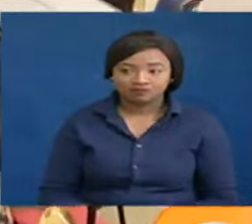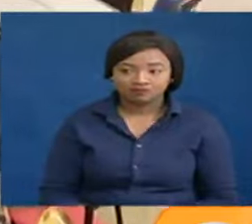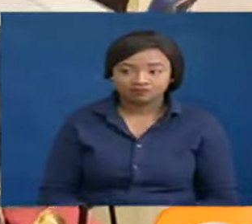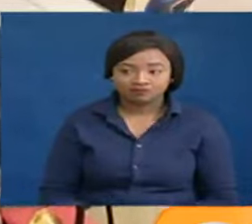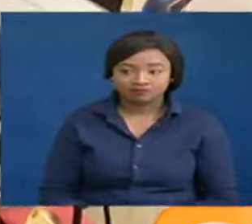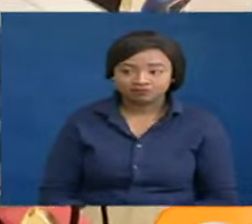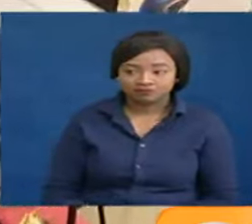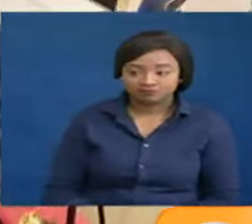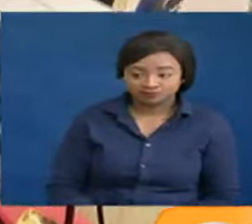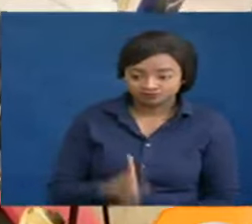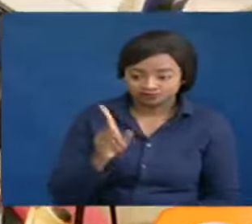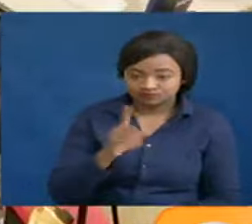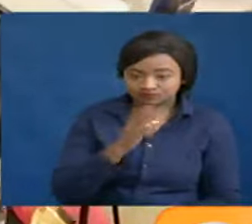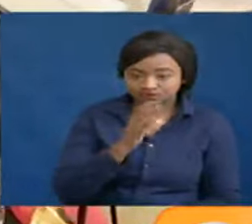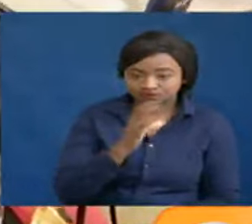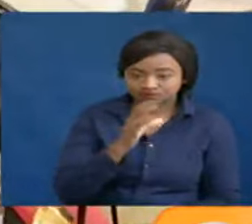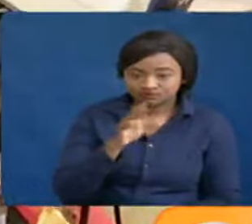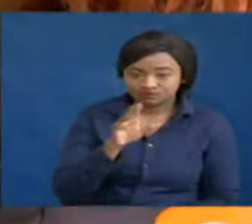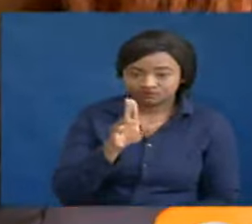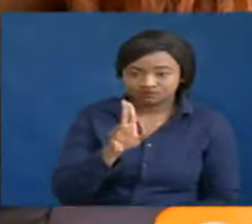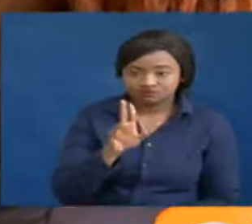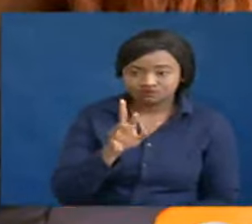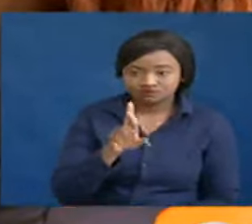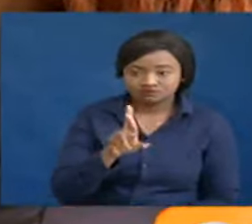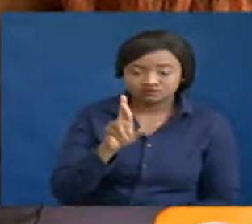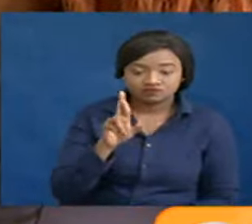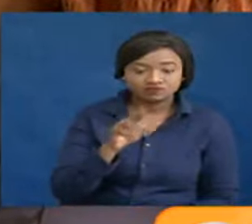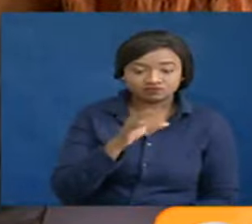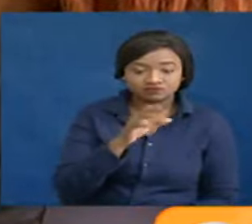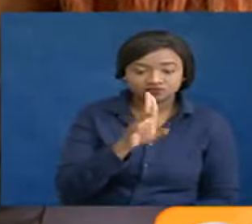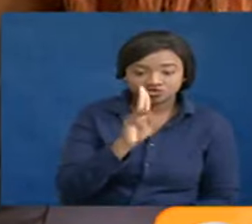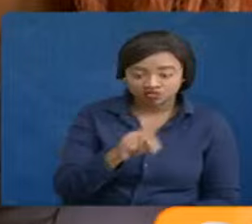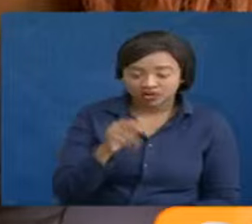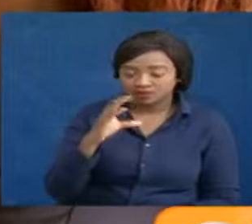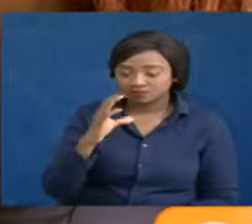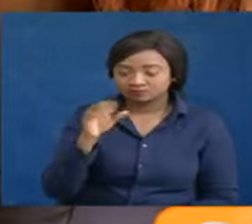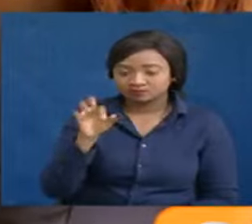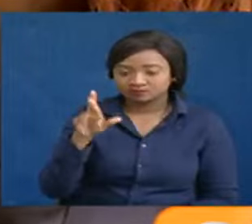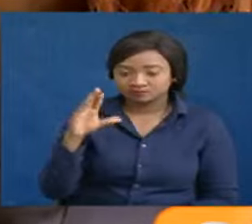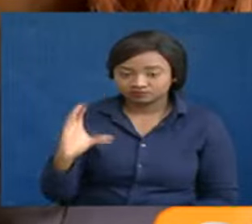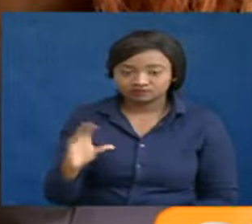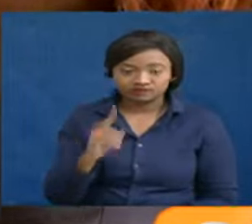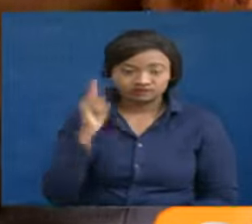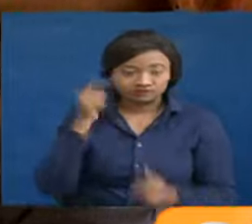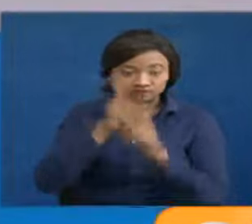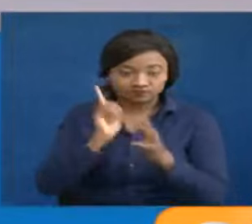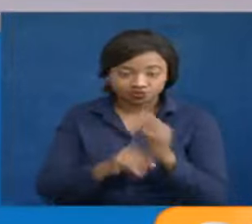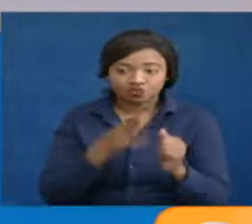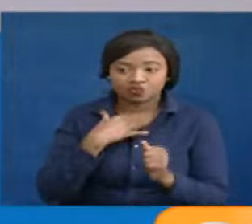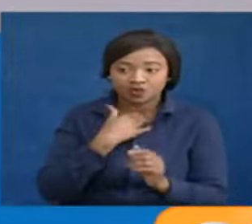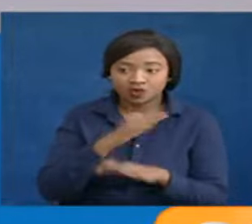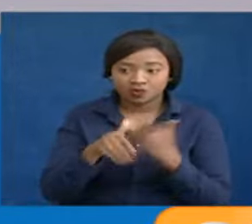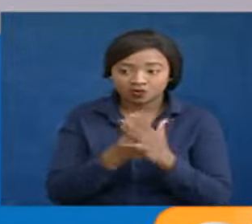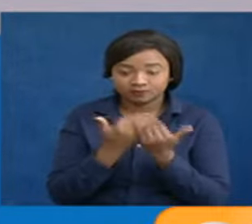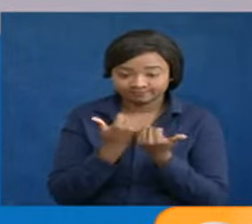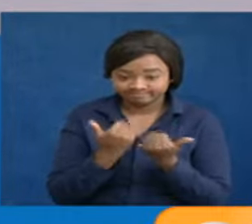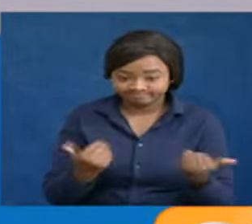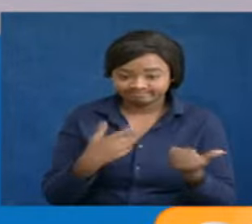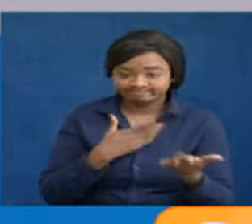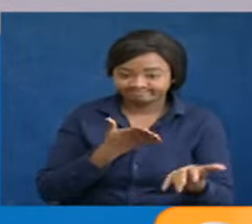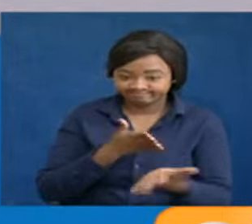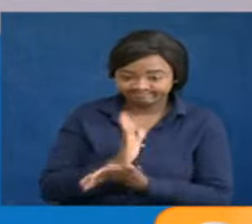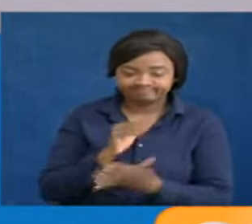The UN Convention on the Rights of the Child, which sought to ensure that every child, regardless of their circumstances, would have access to